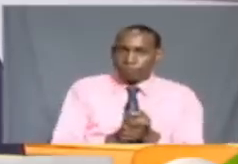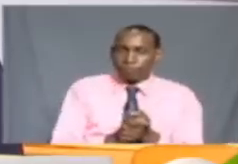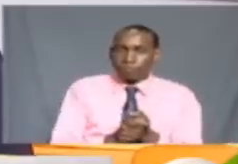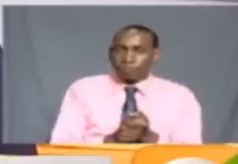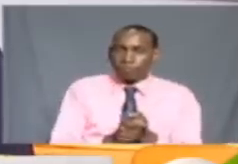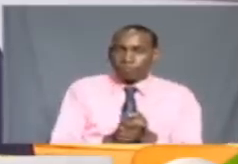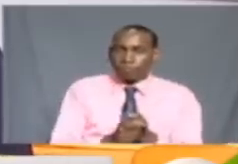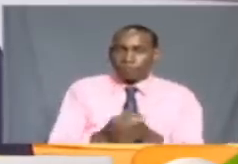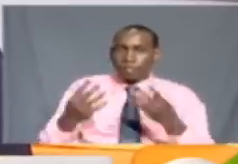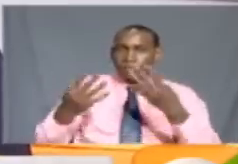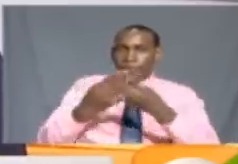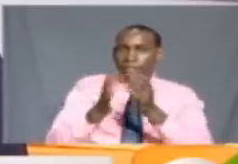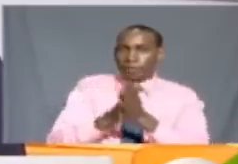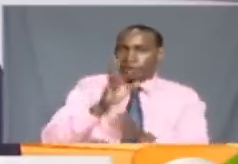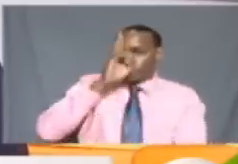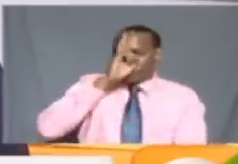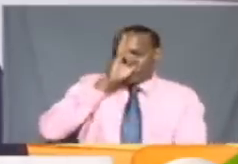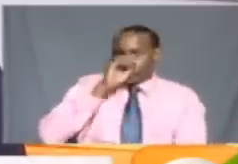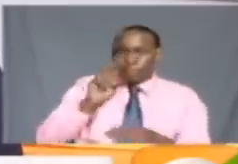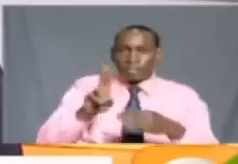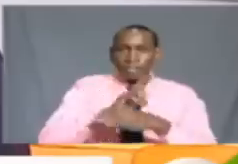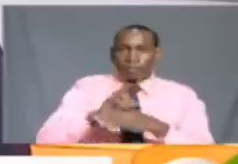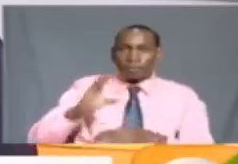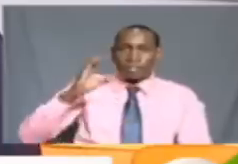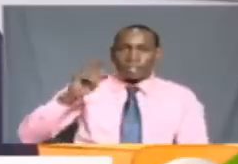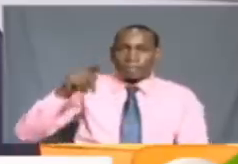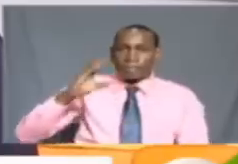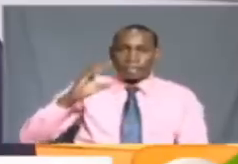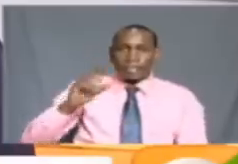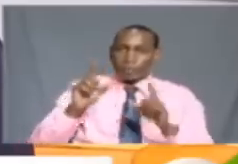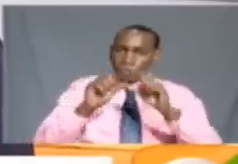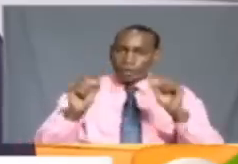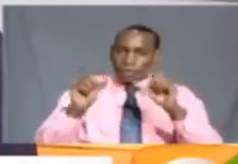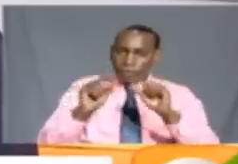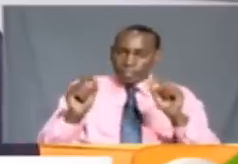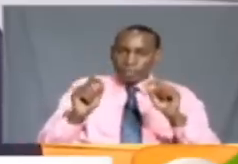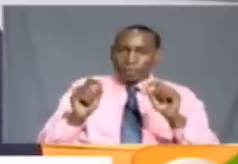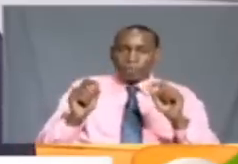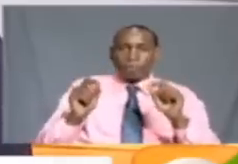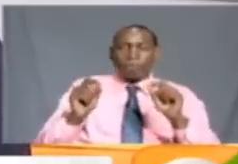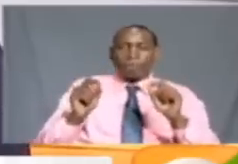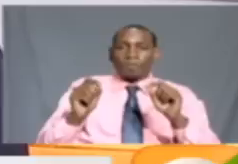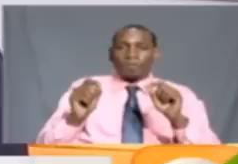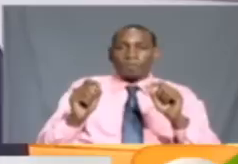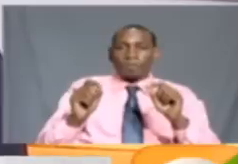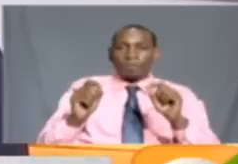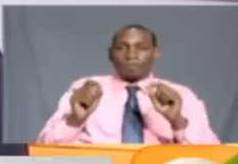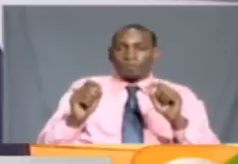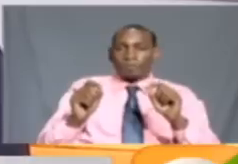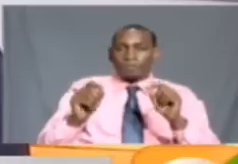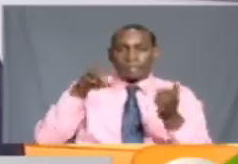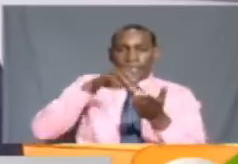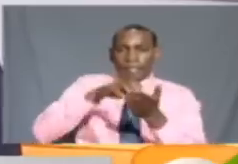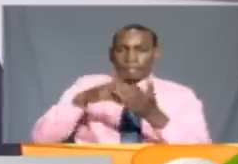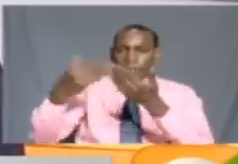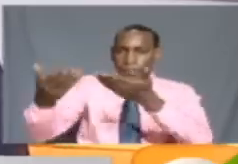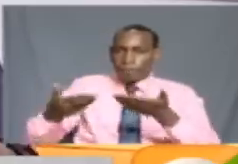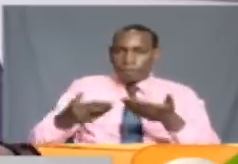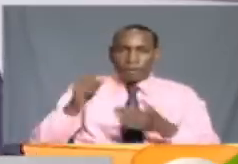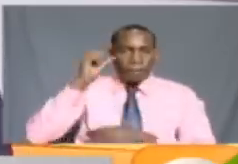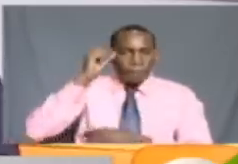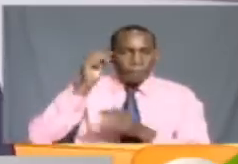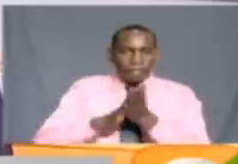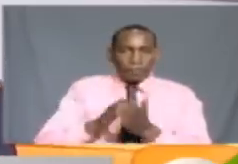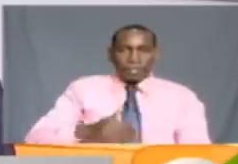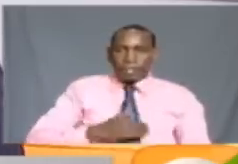the prosecution and the police to make use of the CPC, that's what we call it in short, and where this kind of cases come, because in Mombasa and